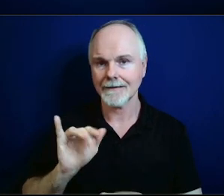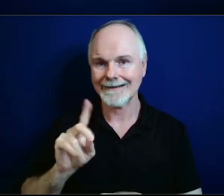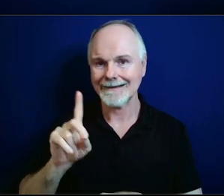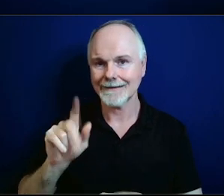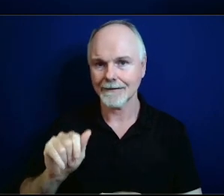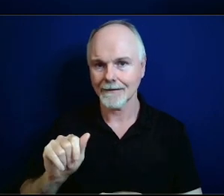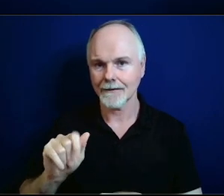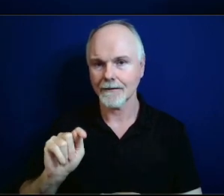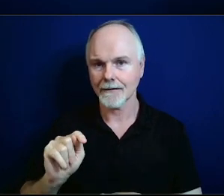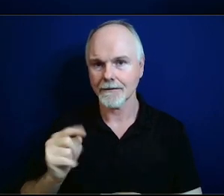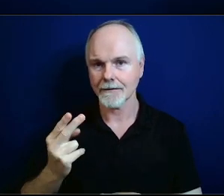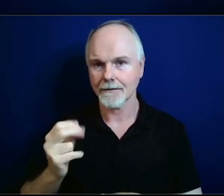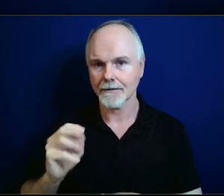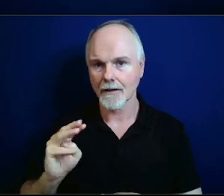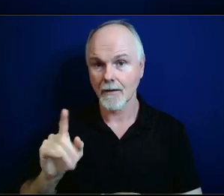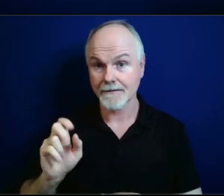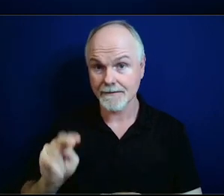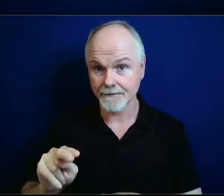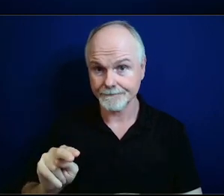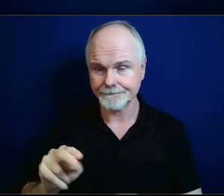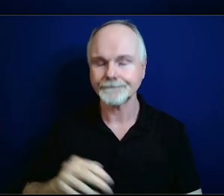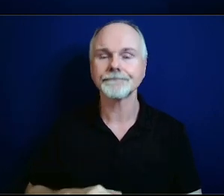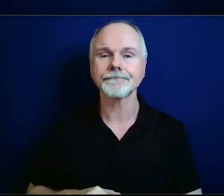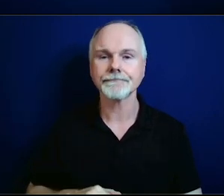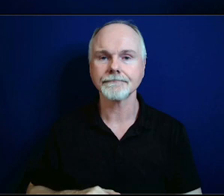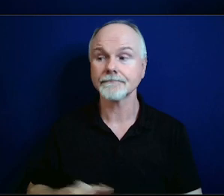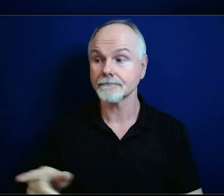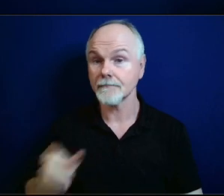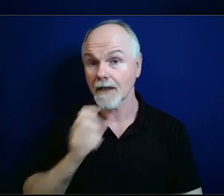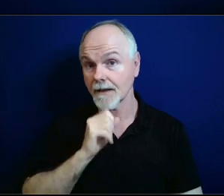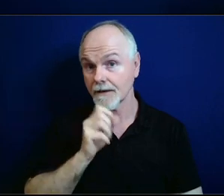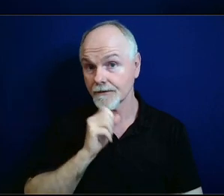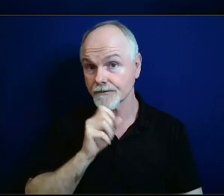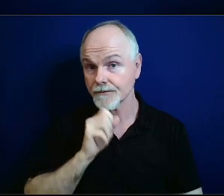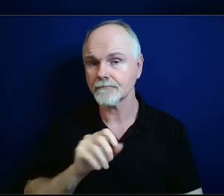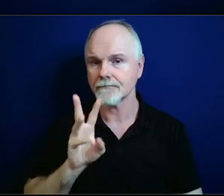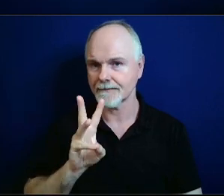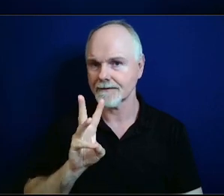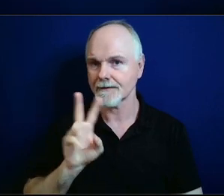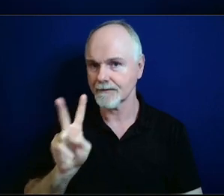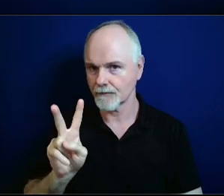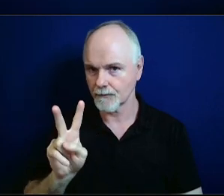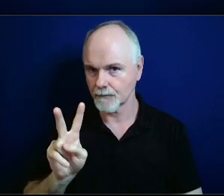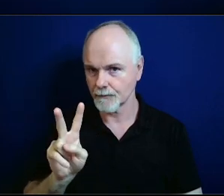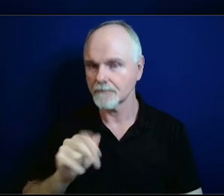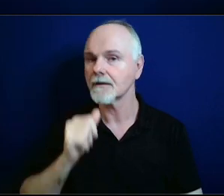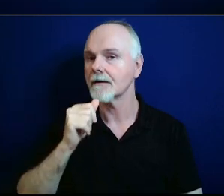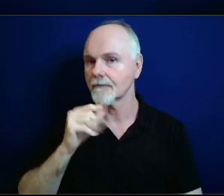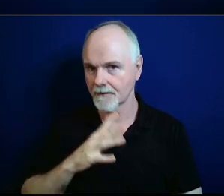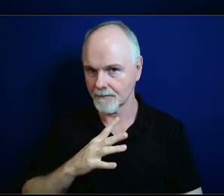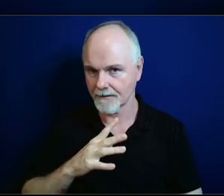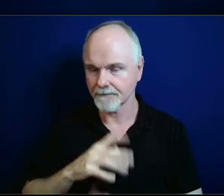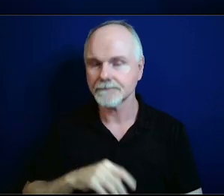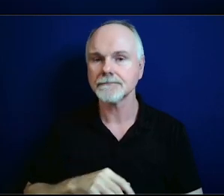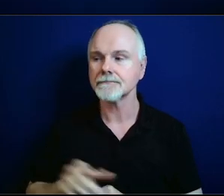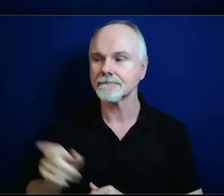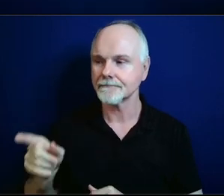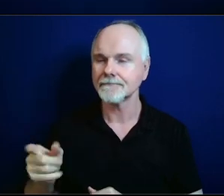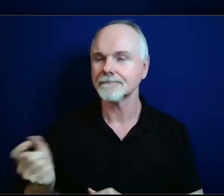She is a 62-year-old female who presented with several health concerns,